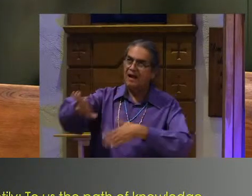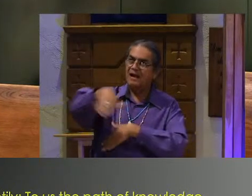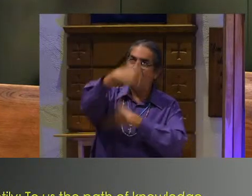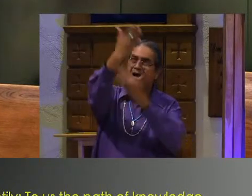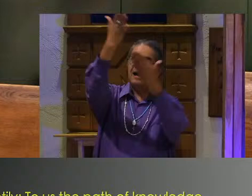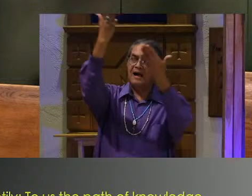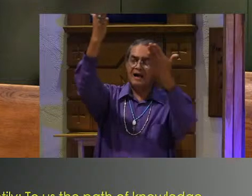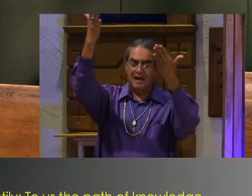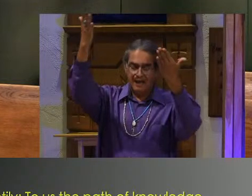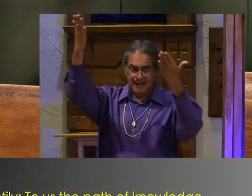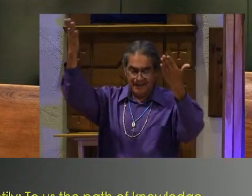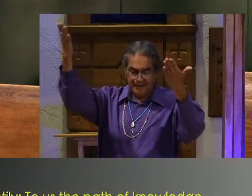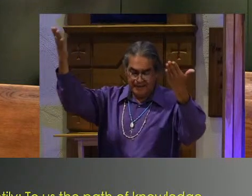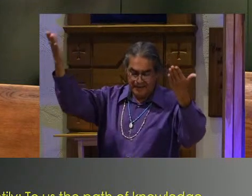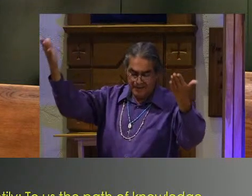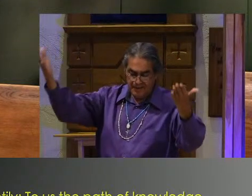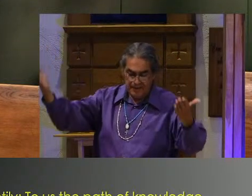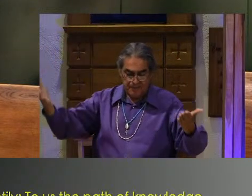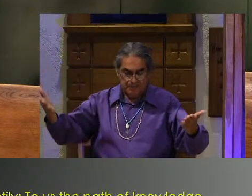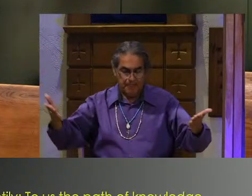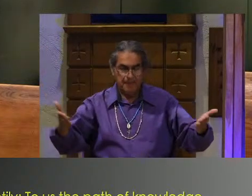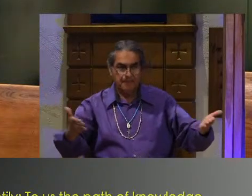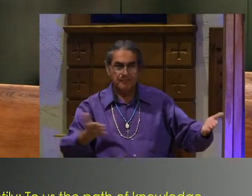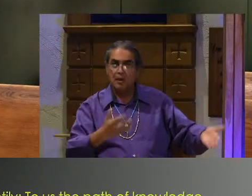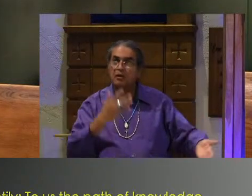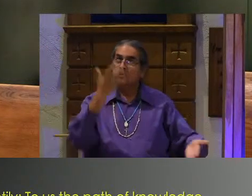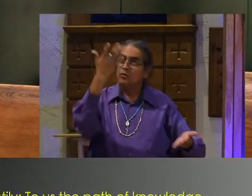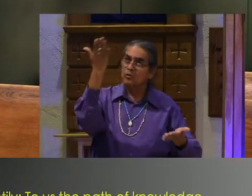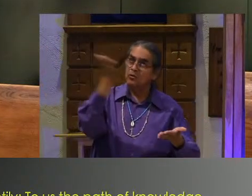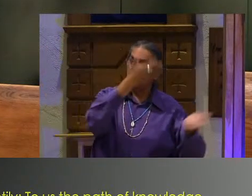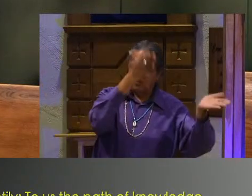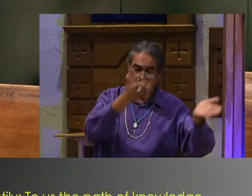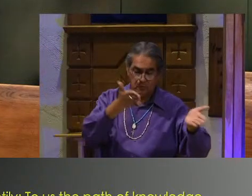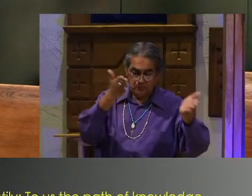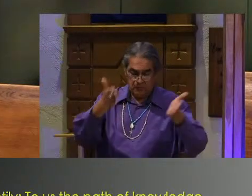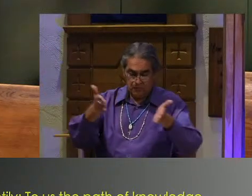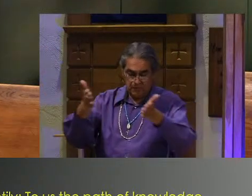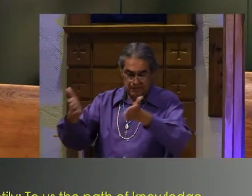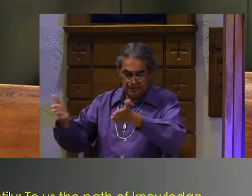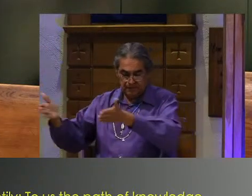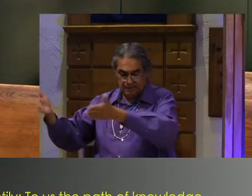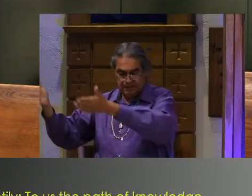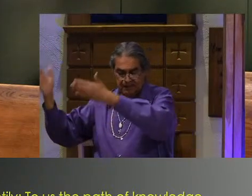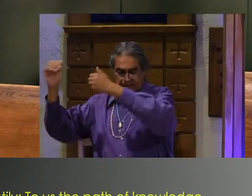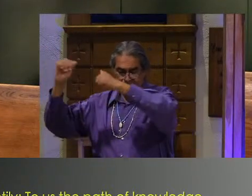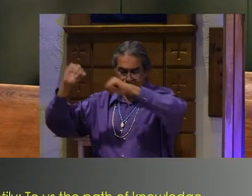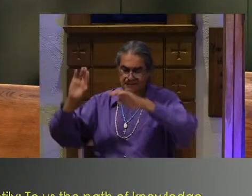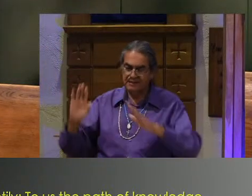Who ordered all